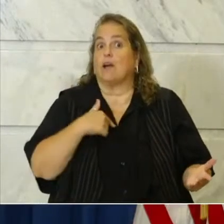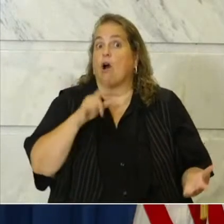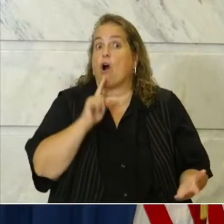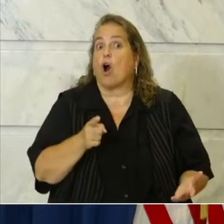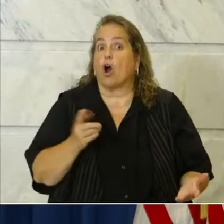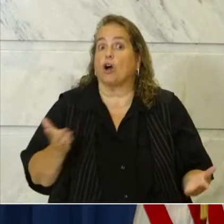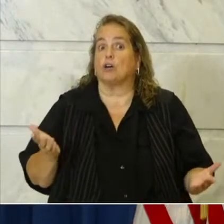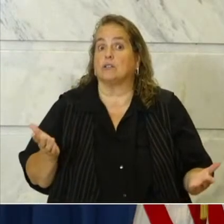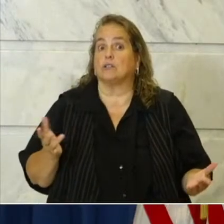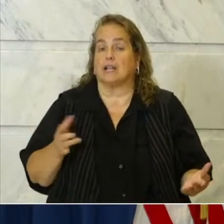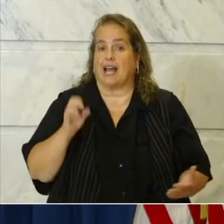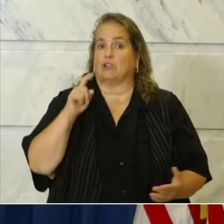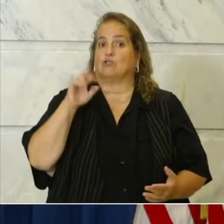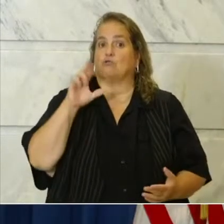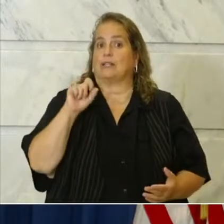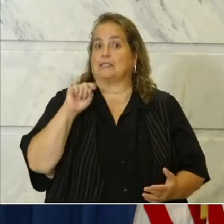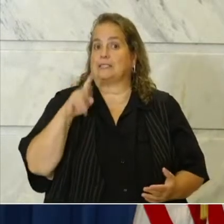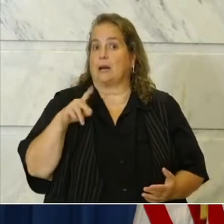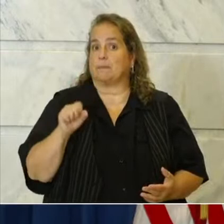steps that we're taking.